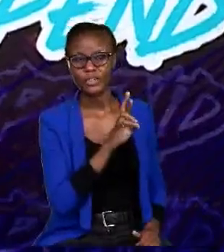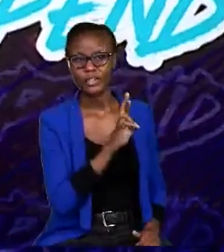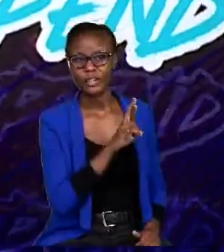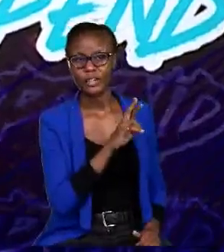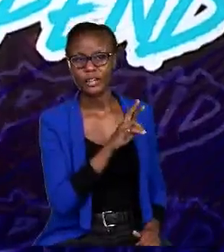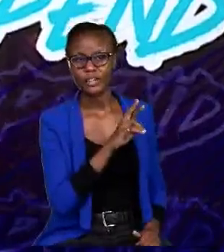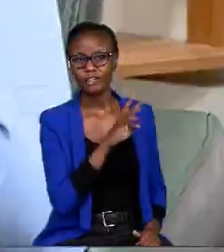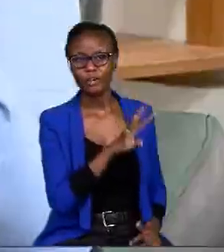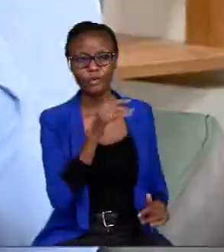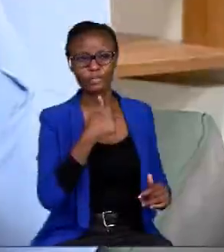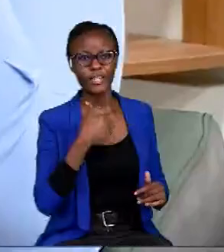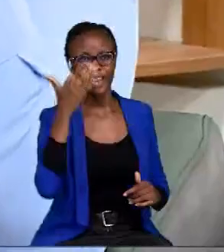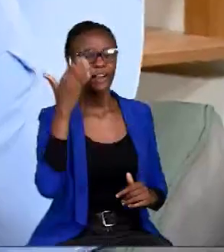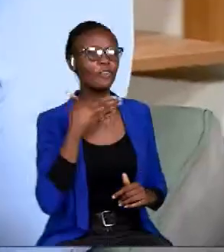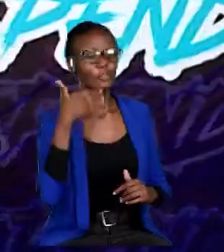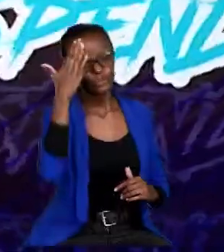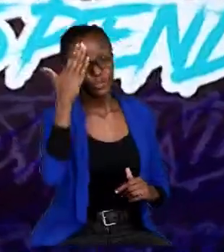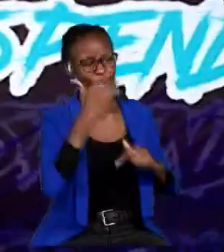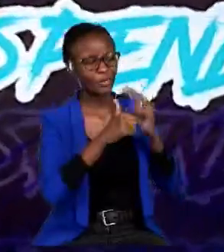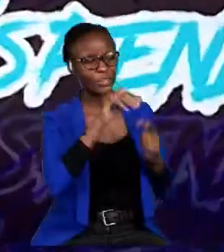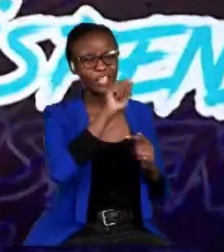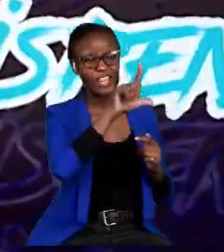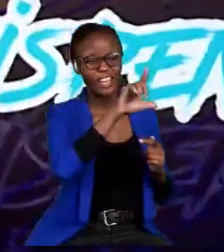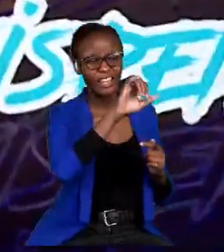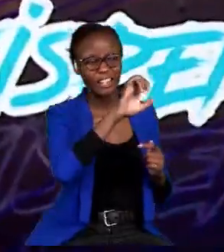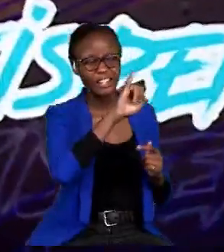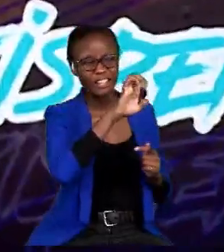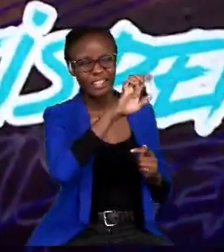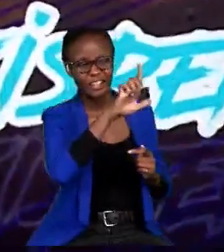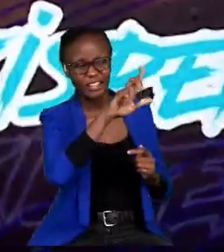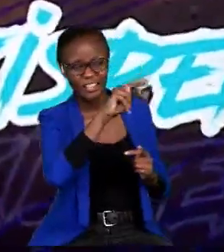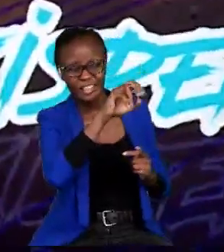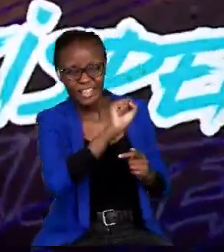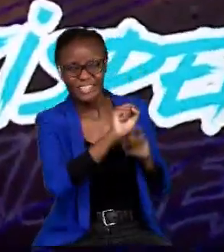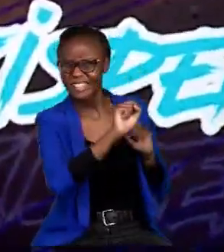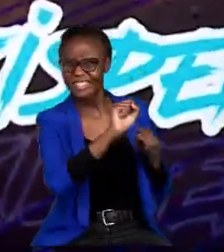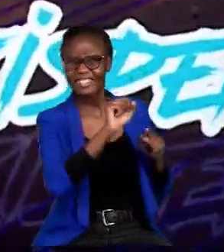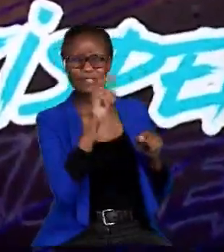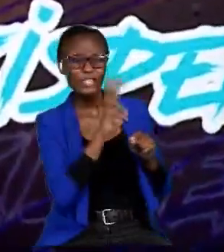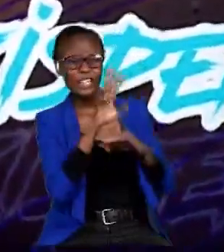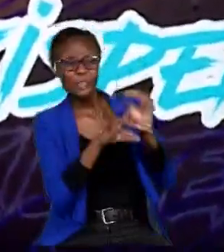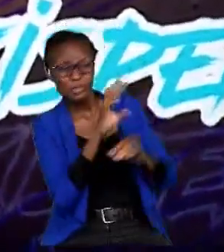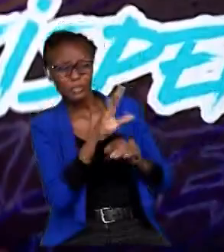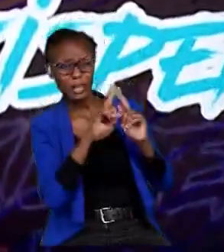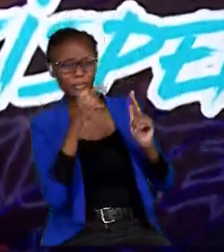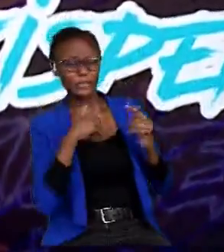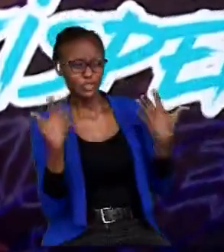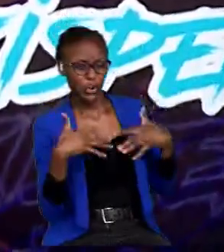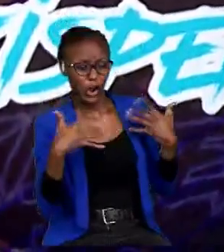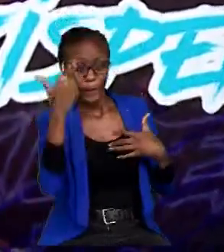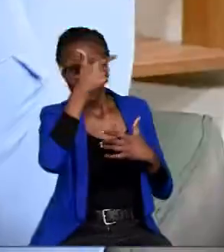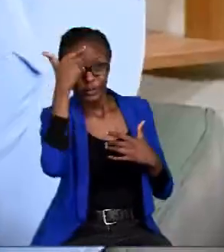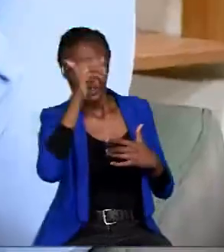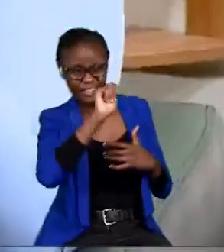and aliens and stuff like that. These are things we watch on the movies, but it was so fascinating because